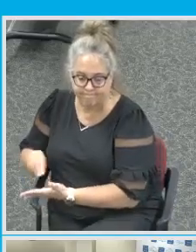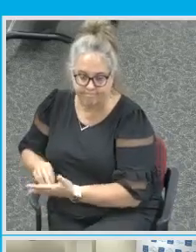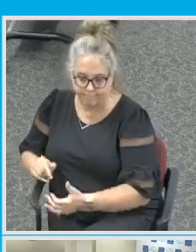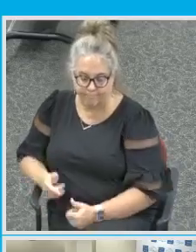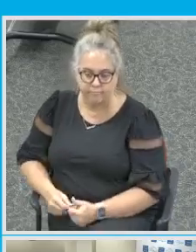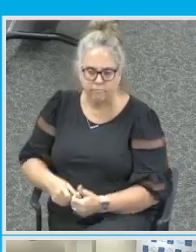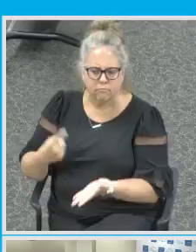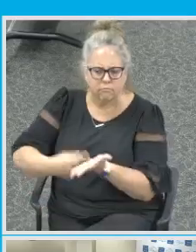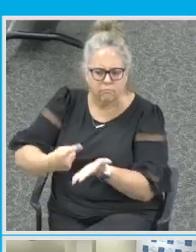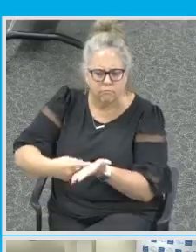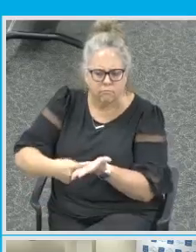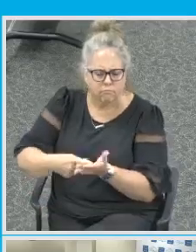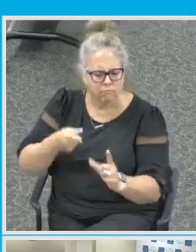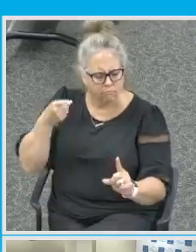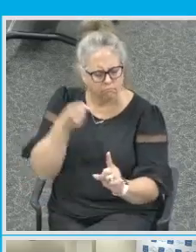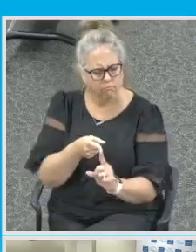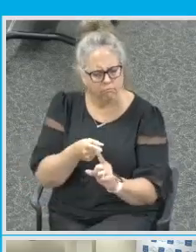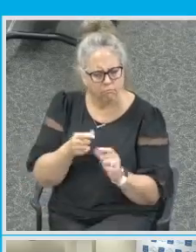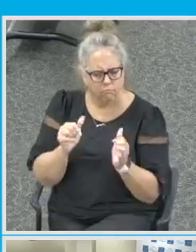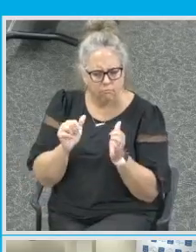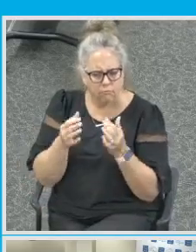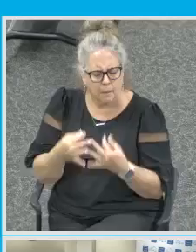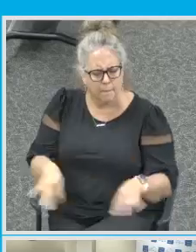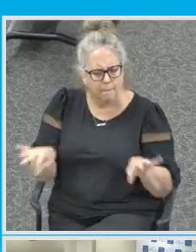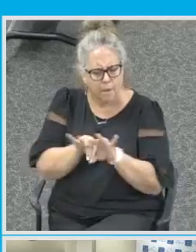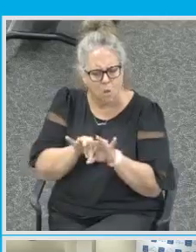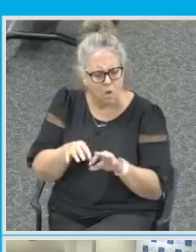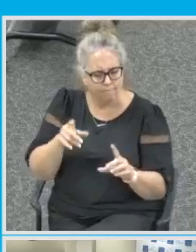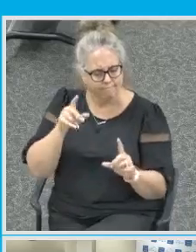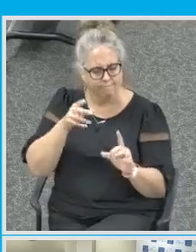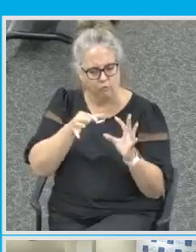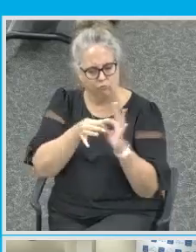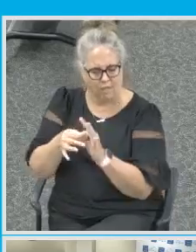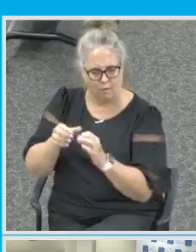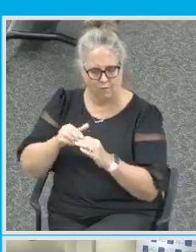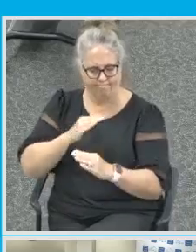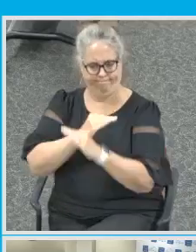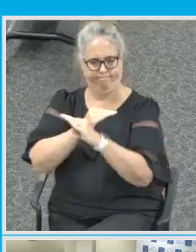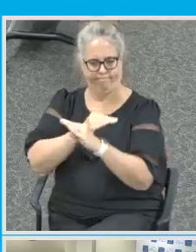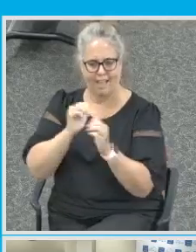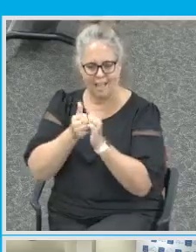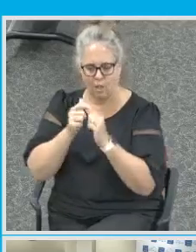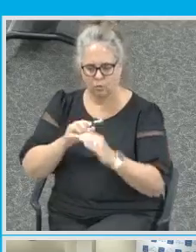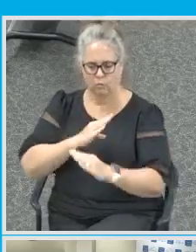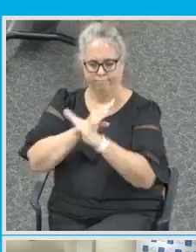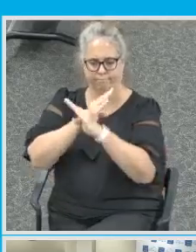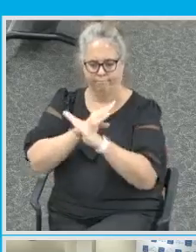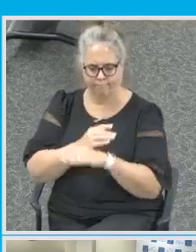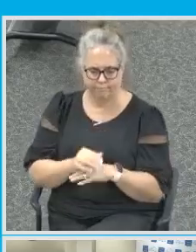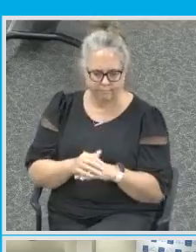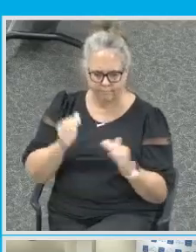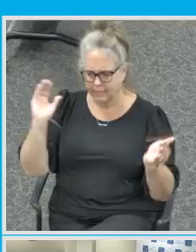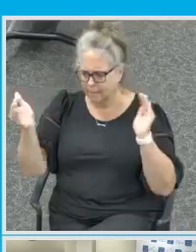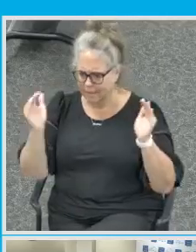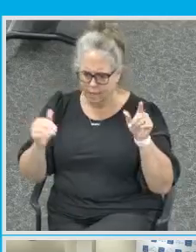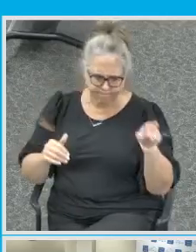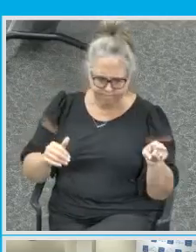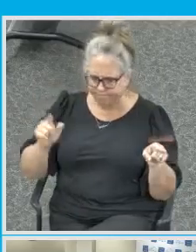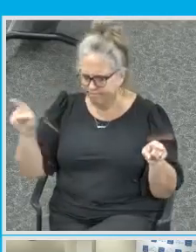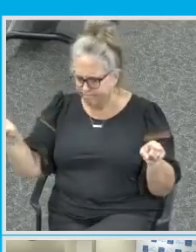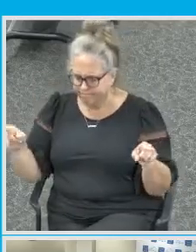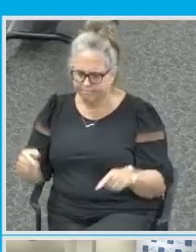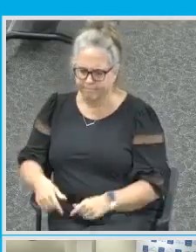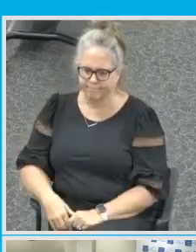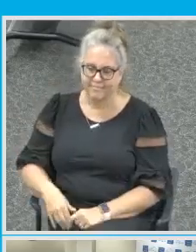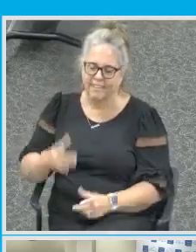frame prevention and how critical it is. And he had some analogies around being a former fire chief, that